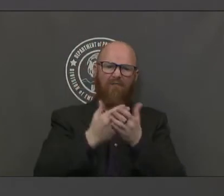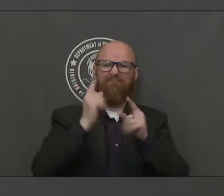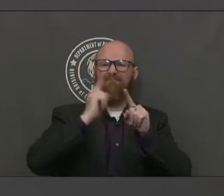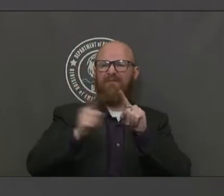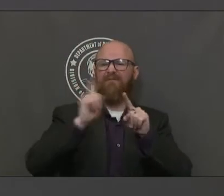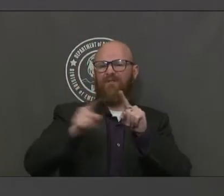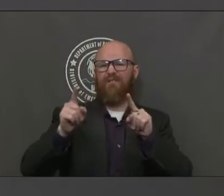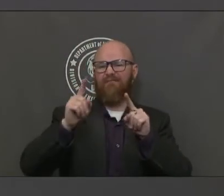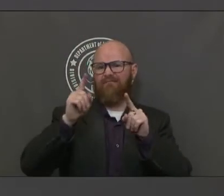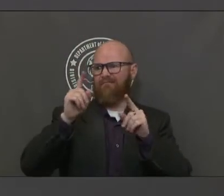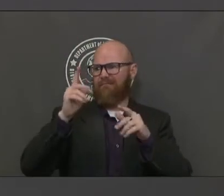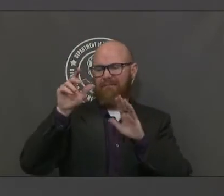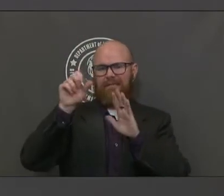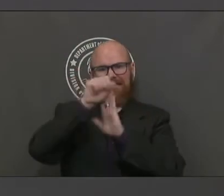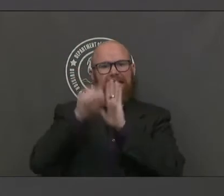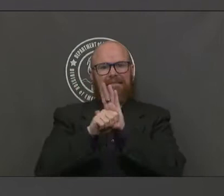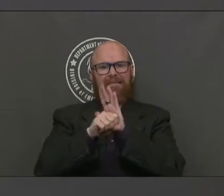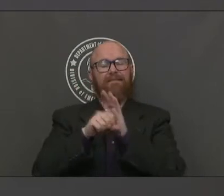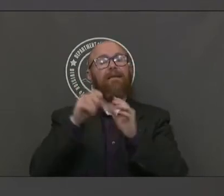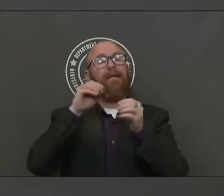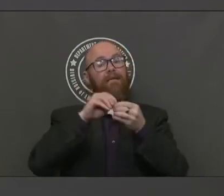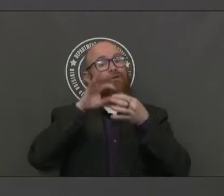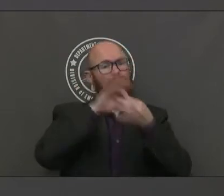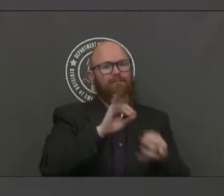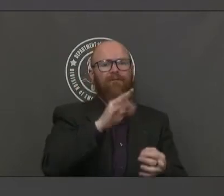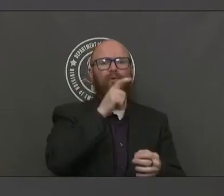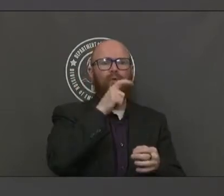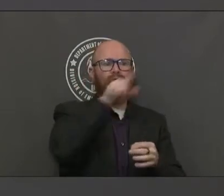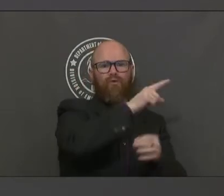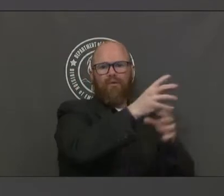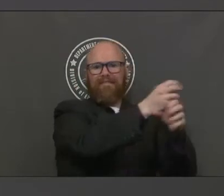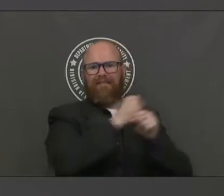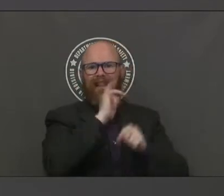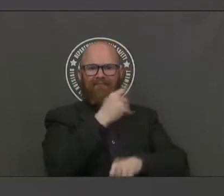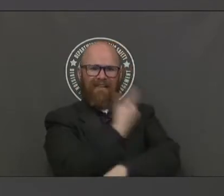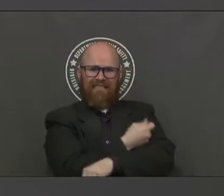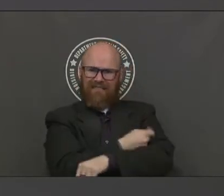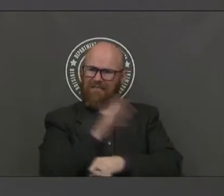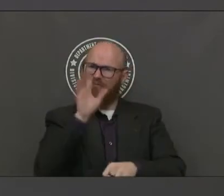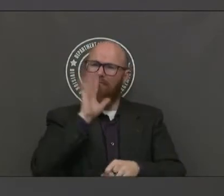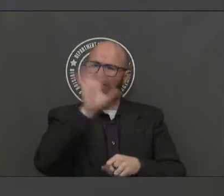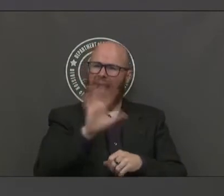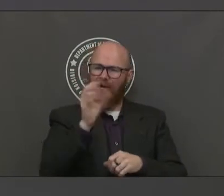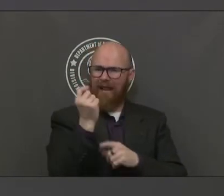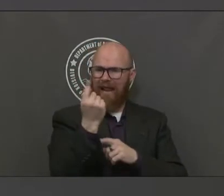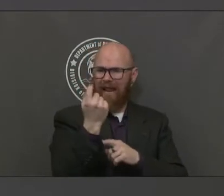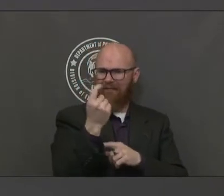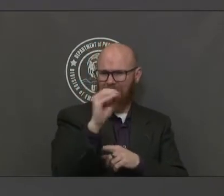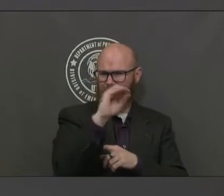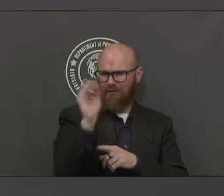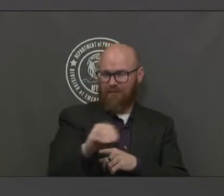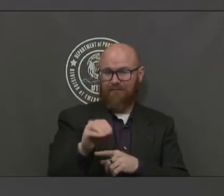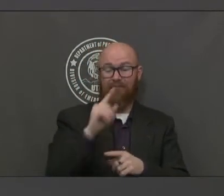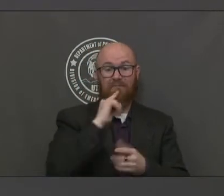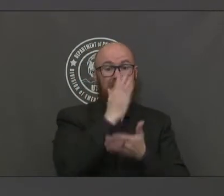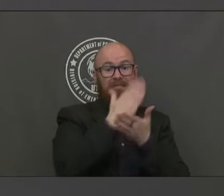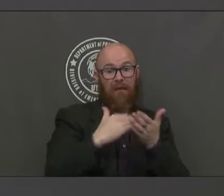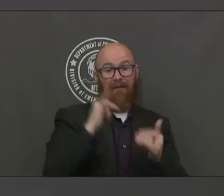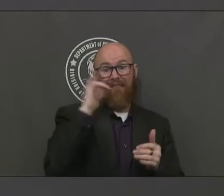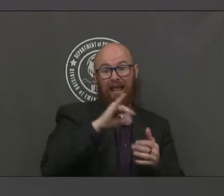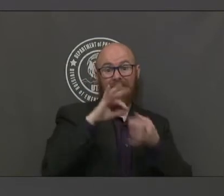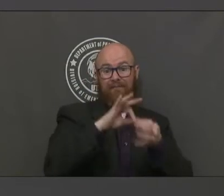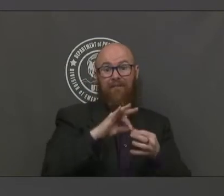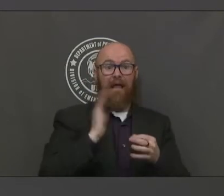share of population that has received the vaccine, at just above 11%. I assume that some of that has to do with our